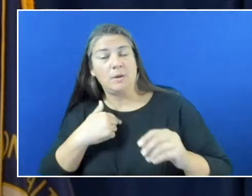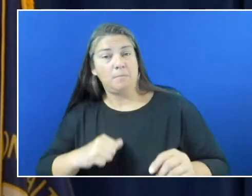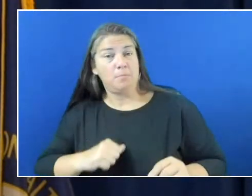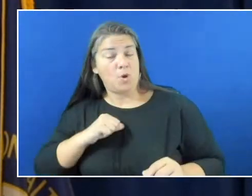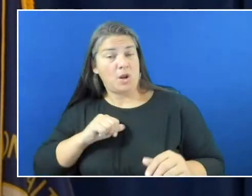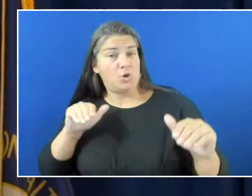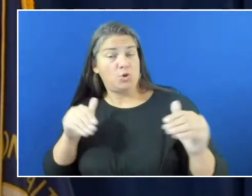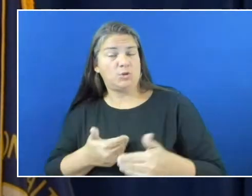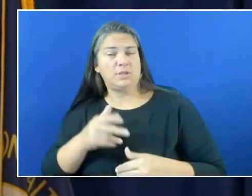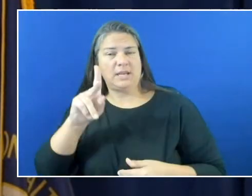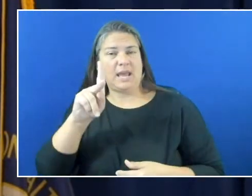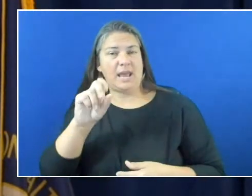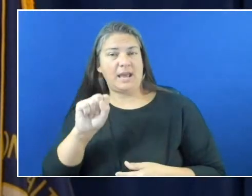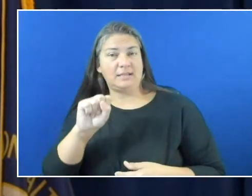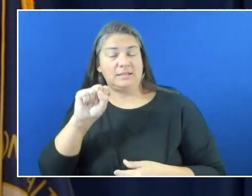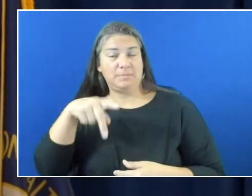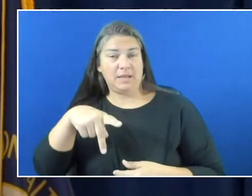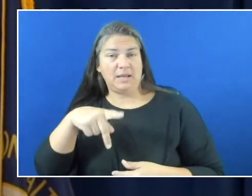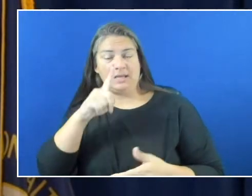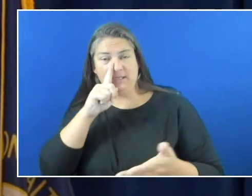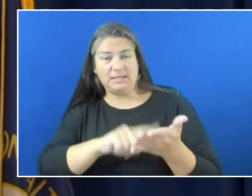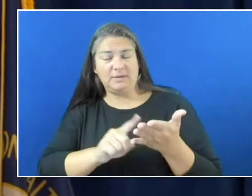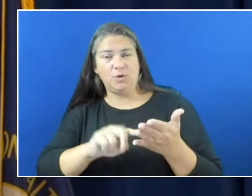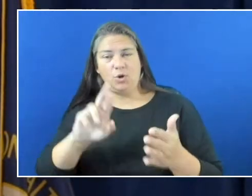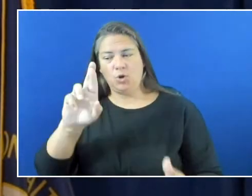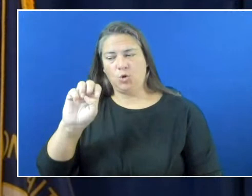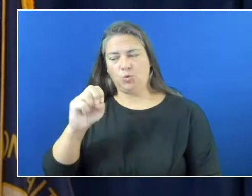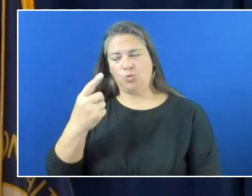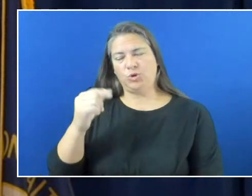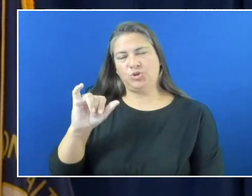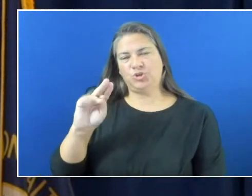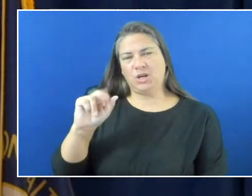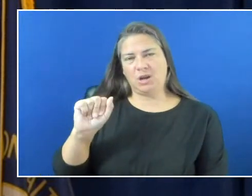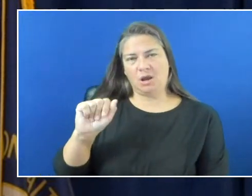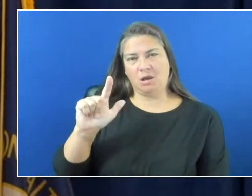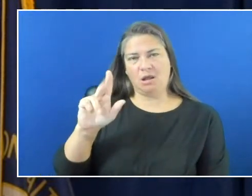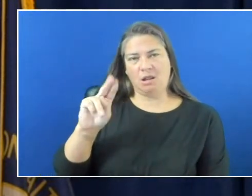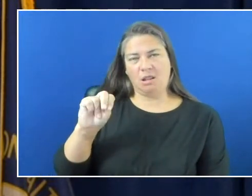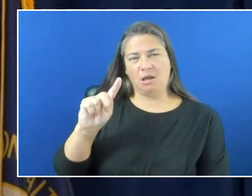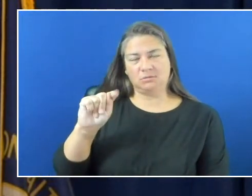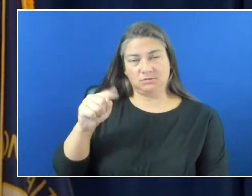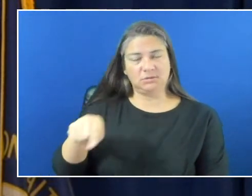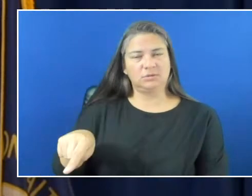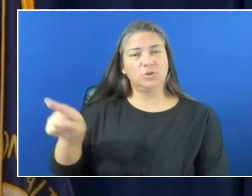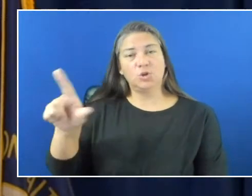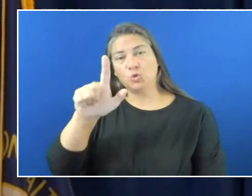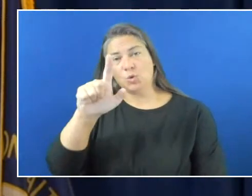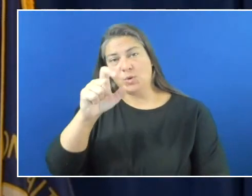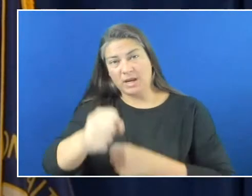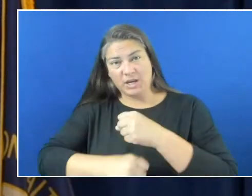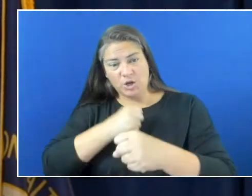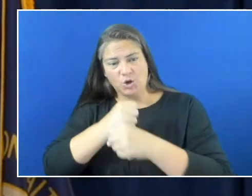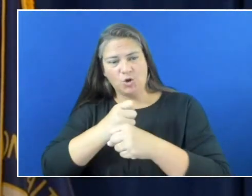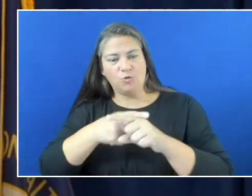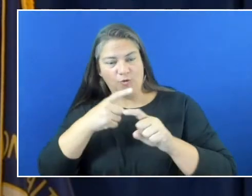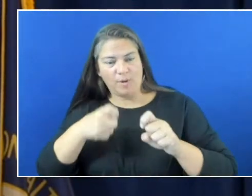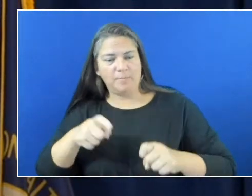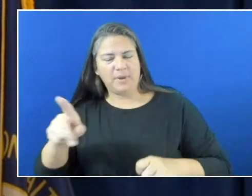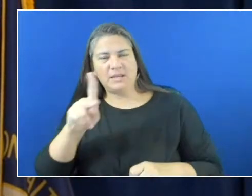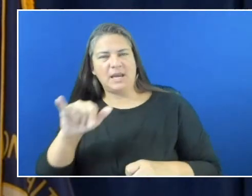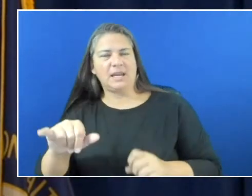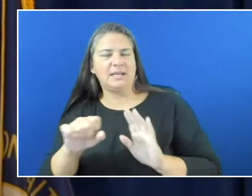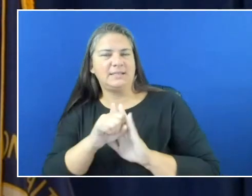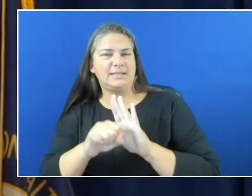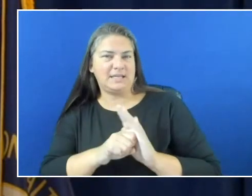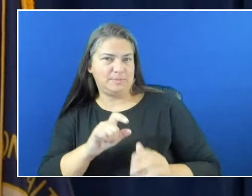Police Detective Regina Luntz. She is a 21-year veteran of the Kentucky State Police. Detective Luntz has led